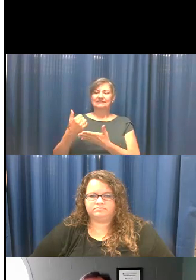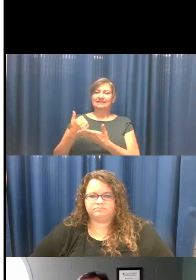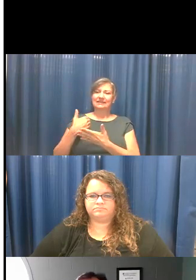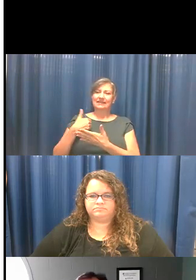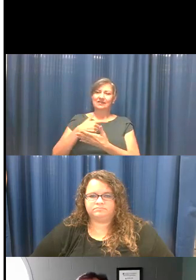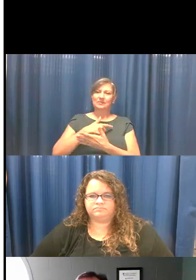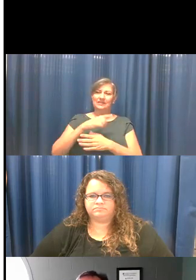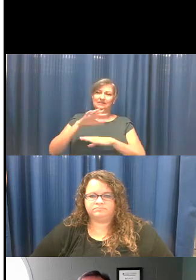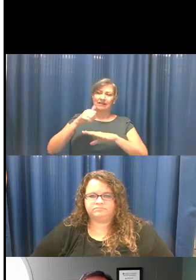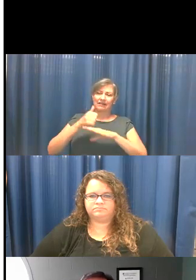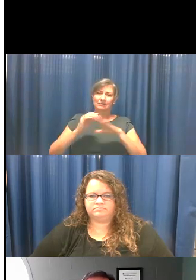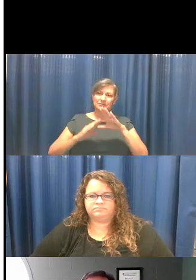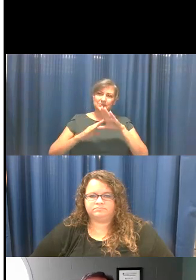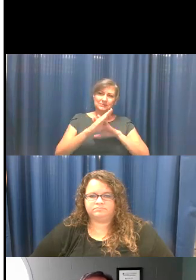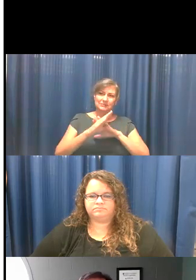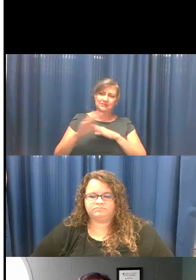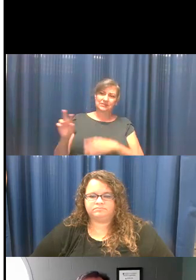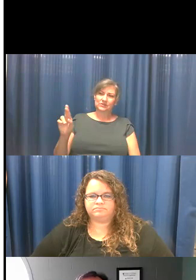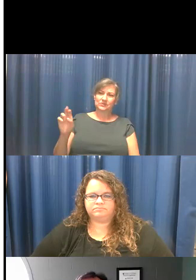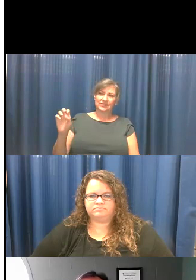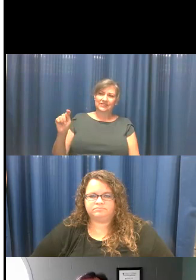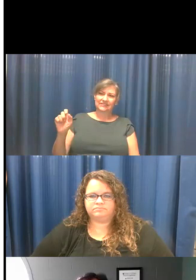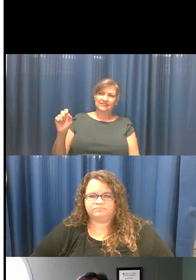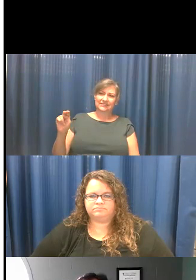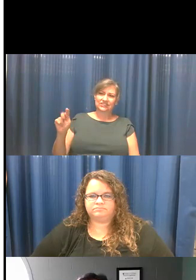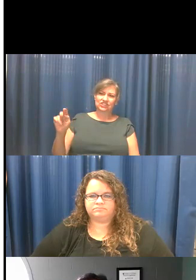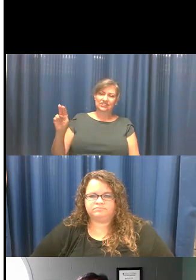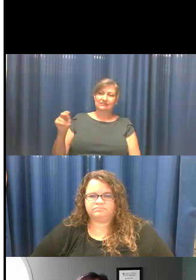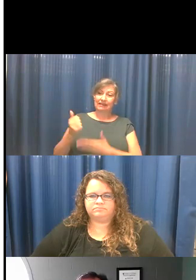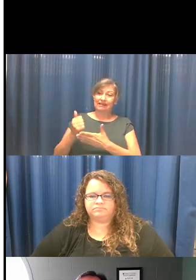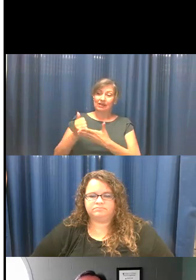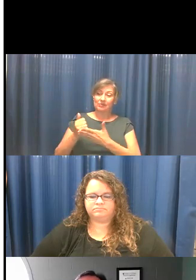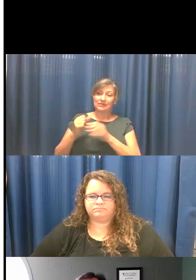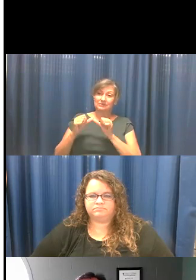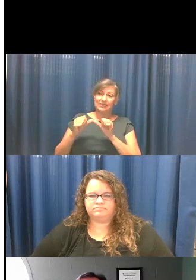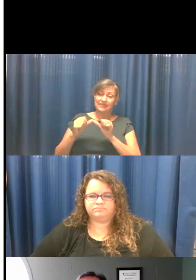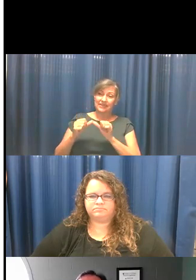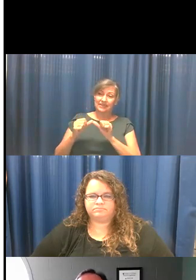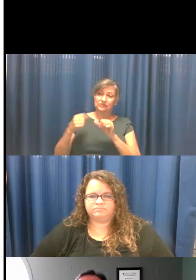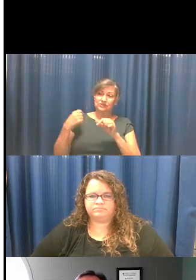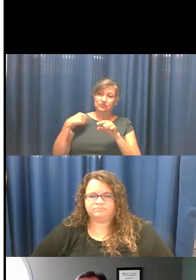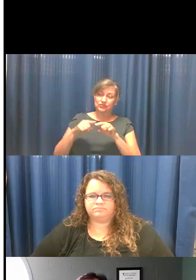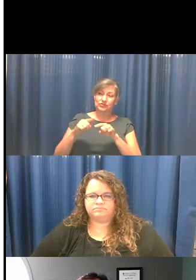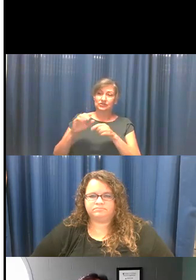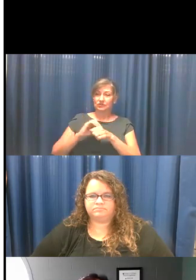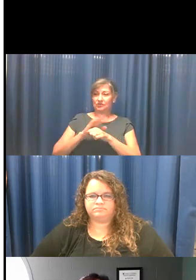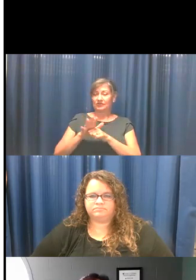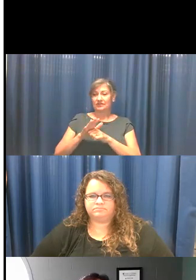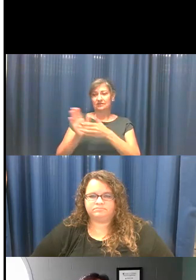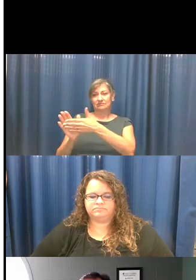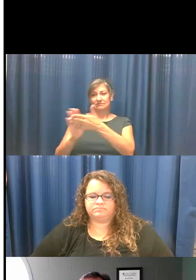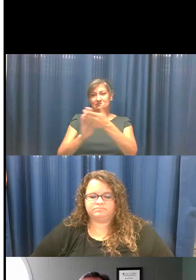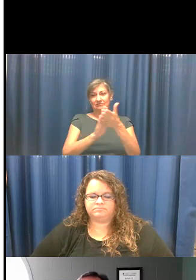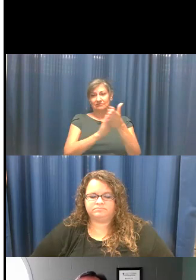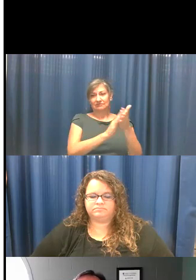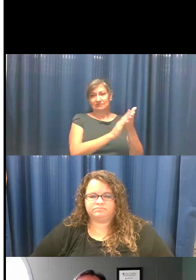increase in retention and to help us maintain that even through COVID. So Huge kudos to all of our Pikes Peak